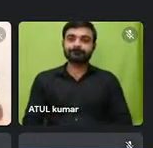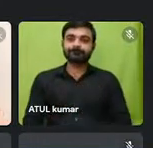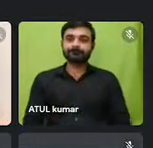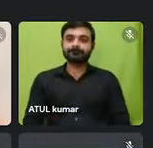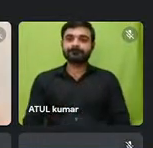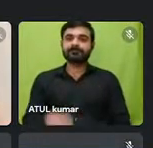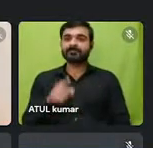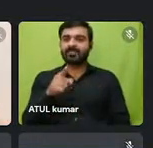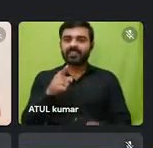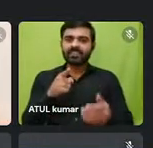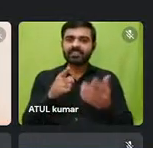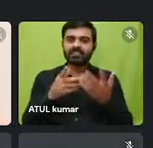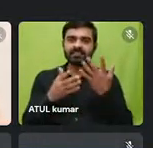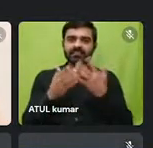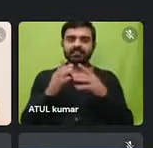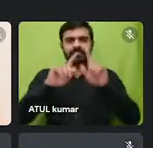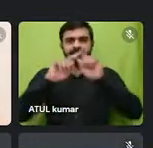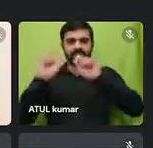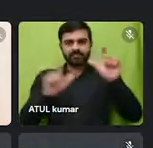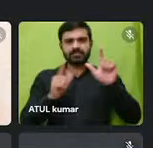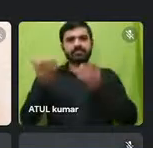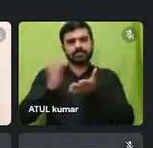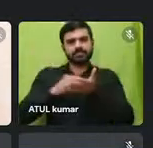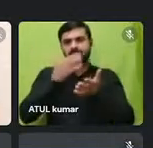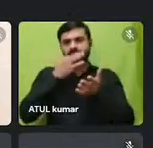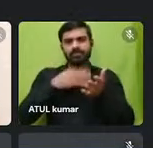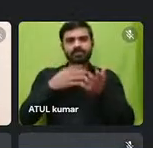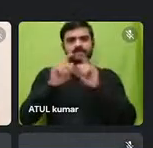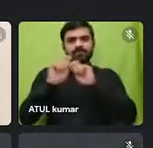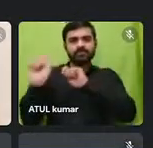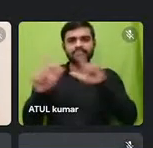It's telling me that it's sharing.